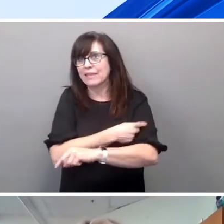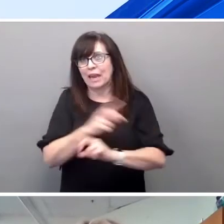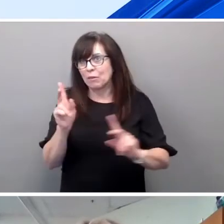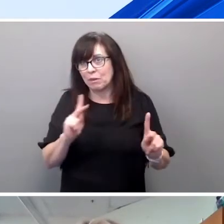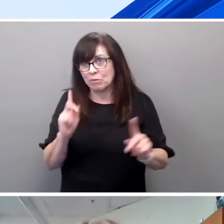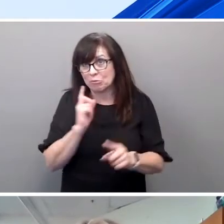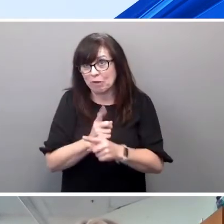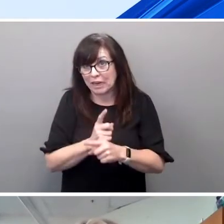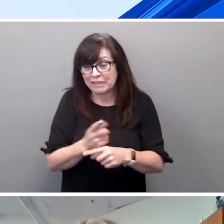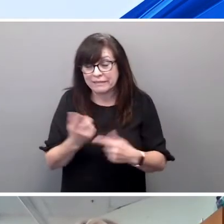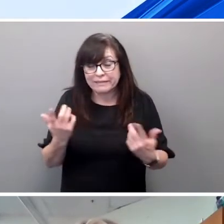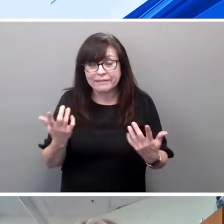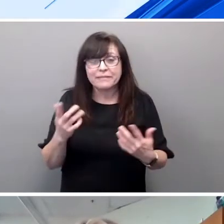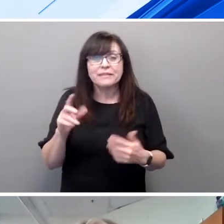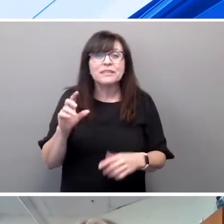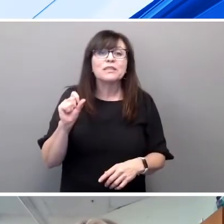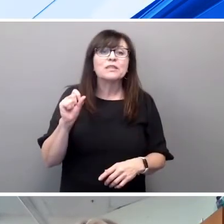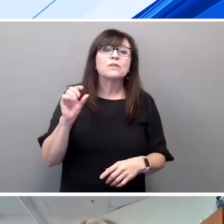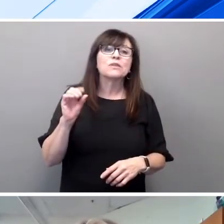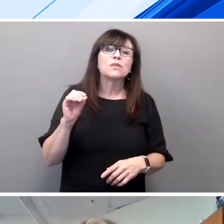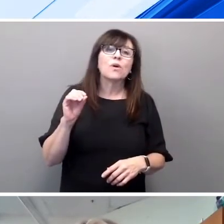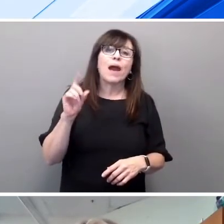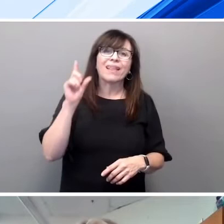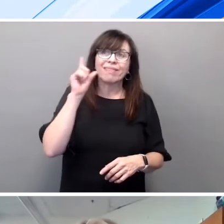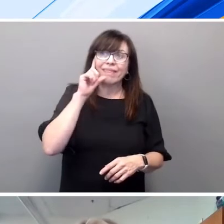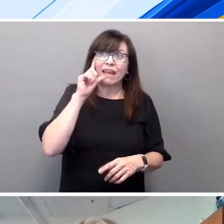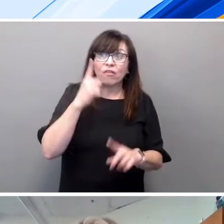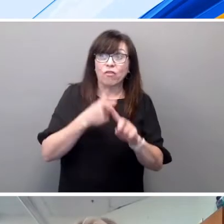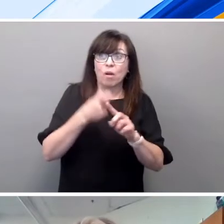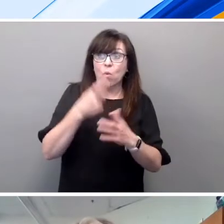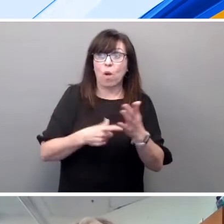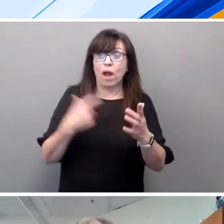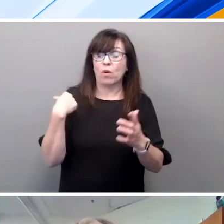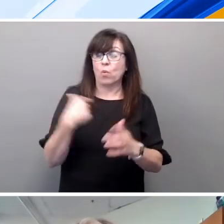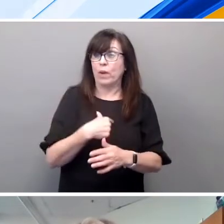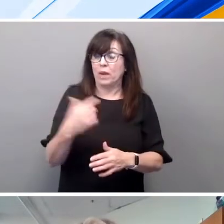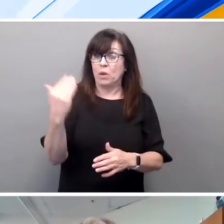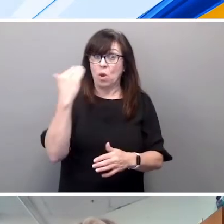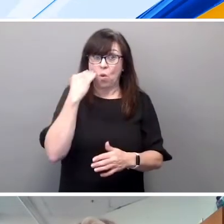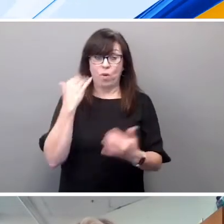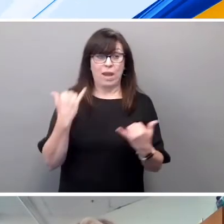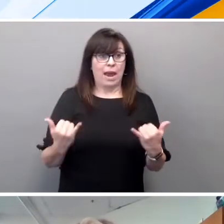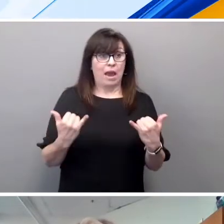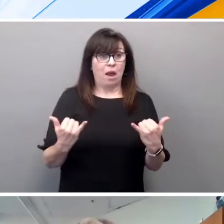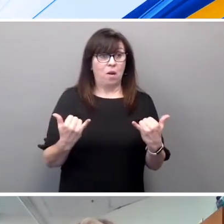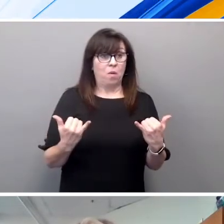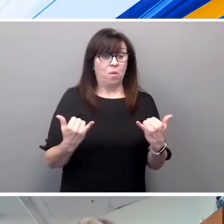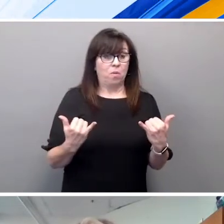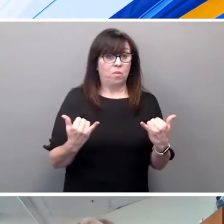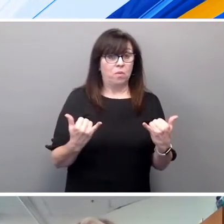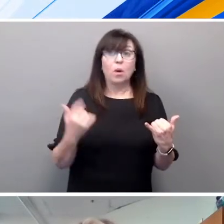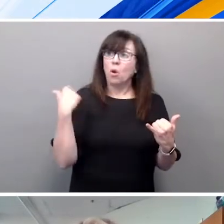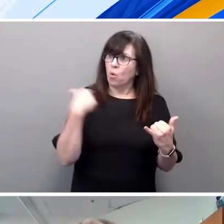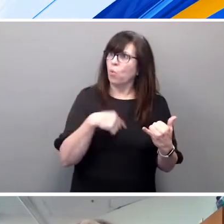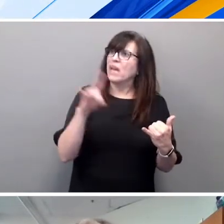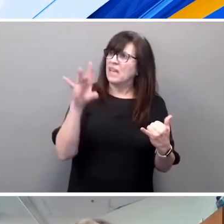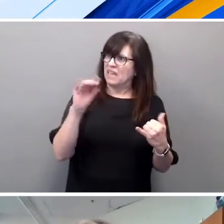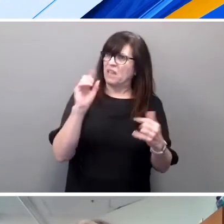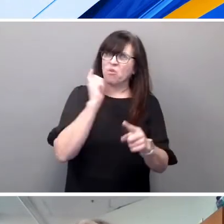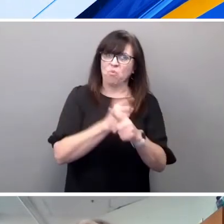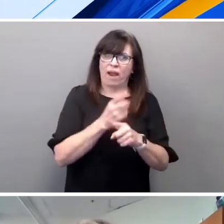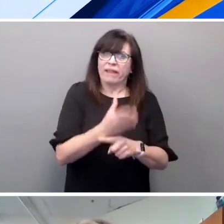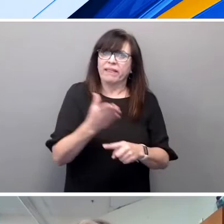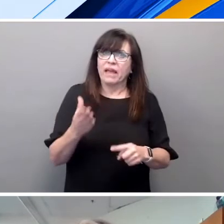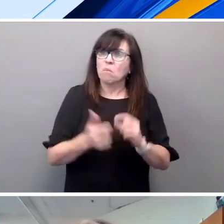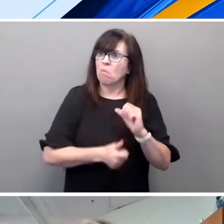I think that as far as we know, we did the right thing. most people